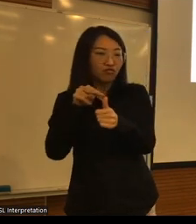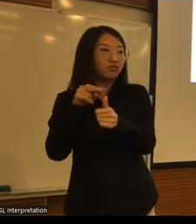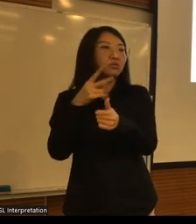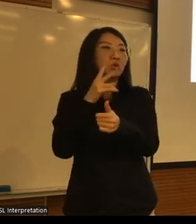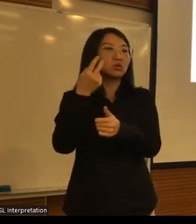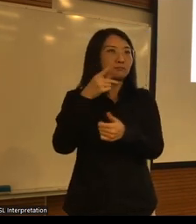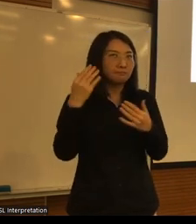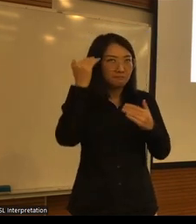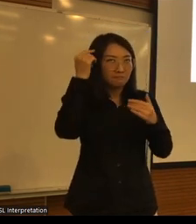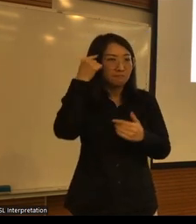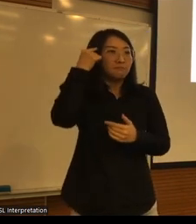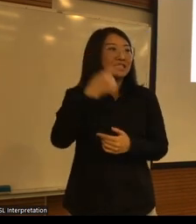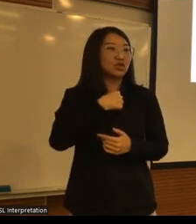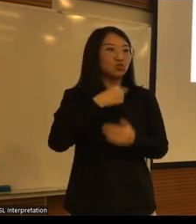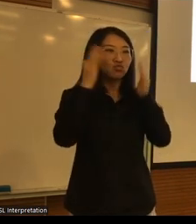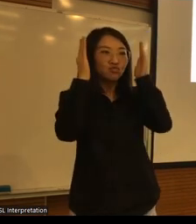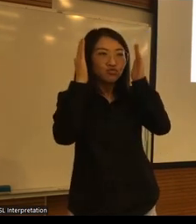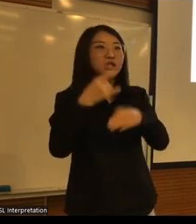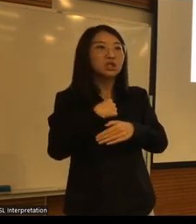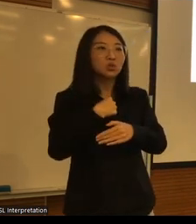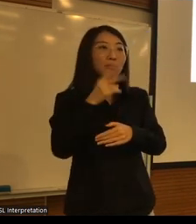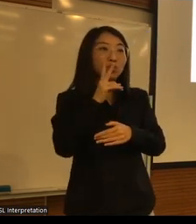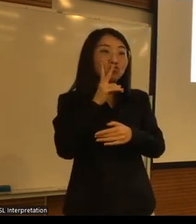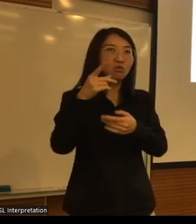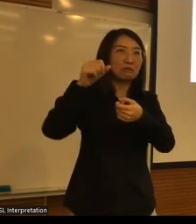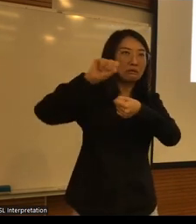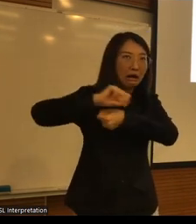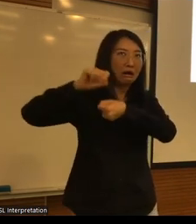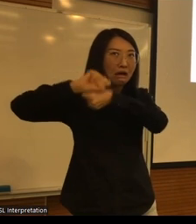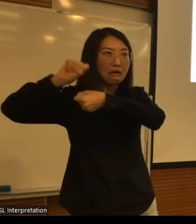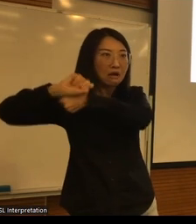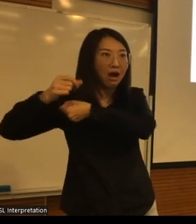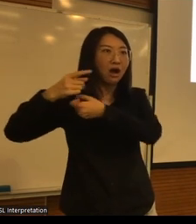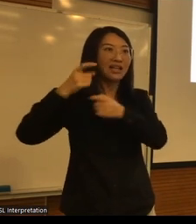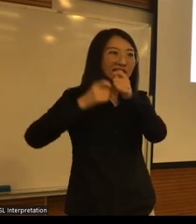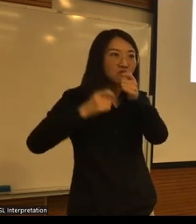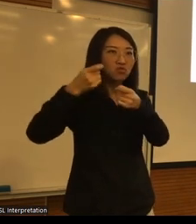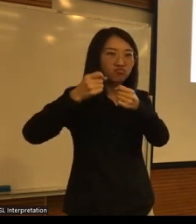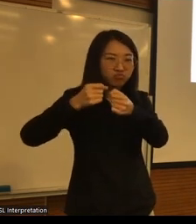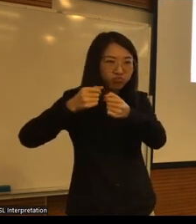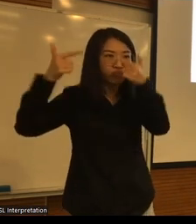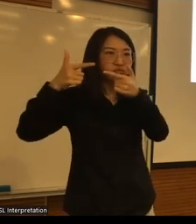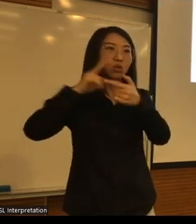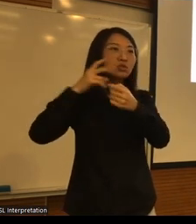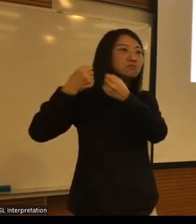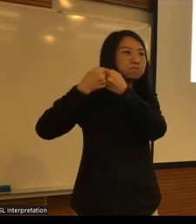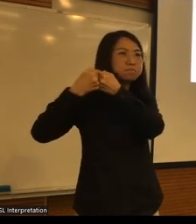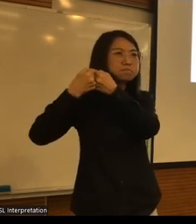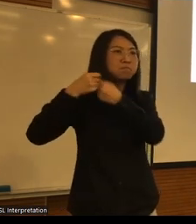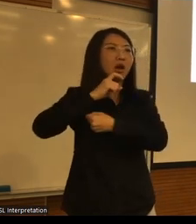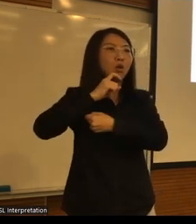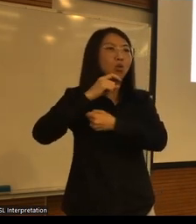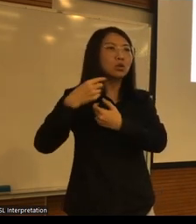And as soon as you have more than one, they compete over resources. Another thing which